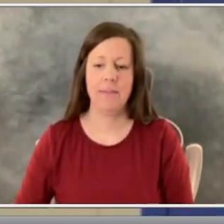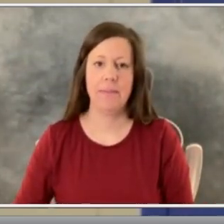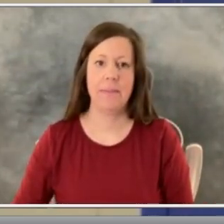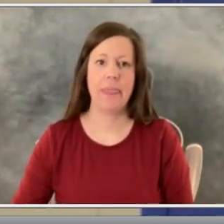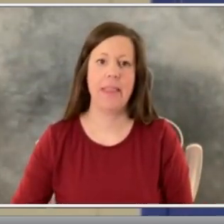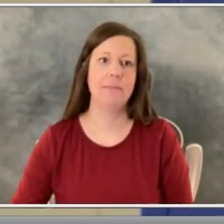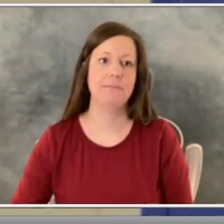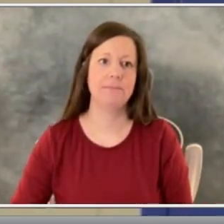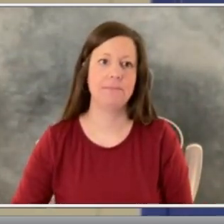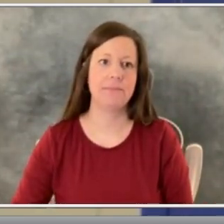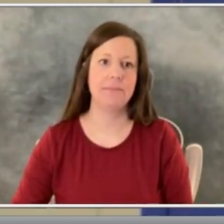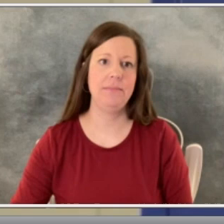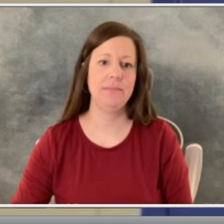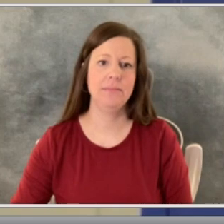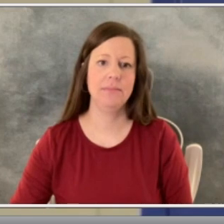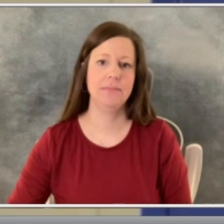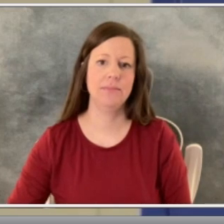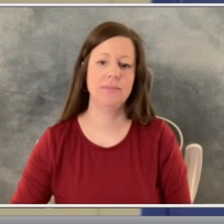comfortable enough and confident